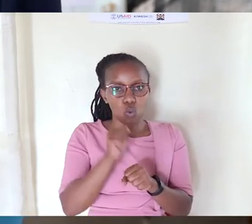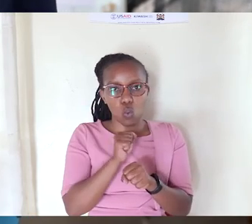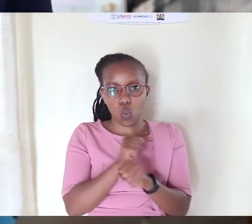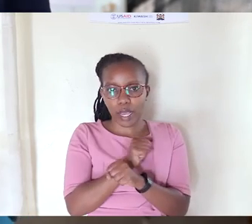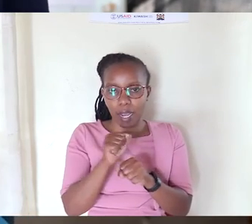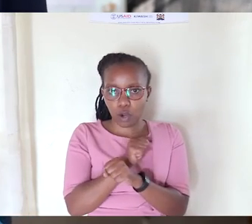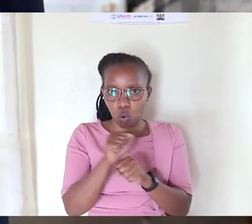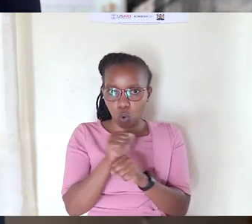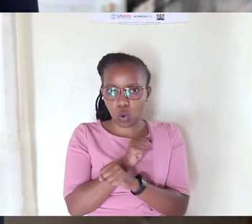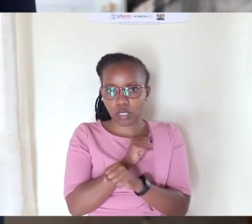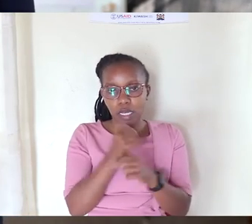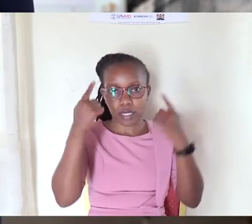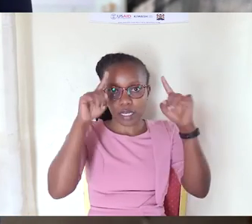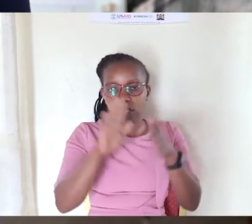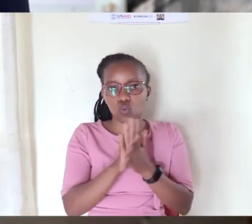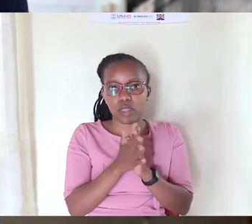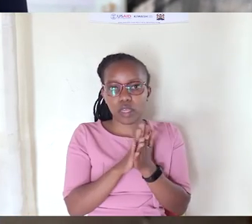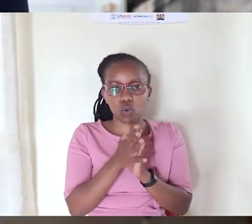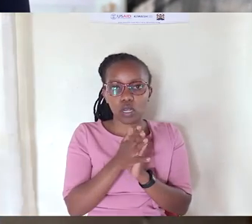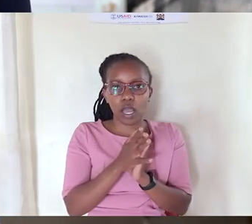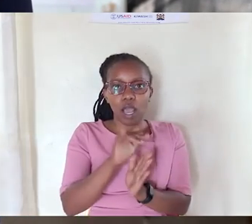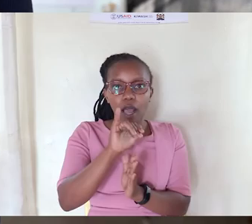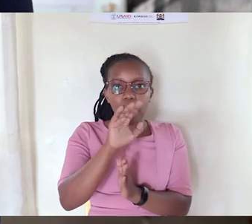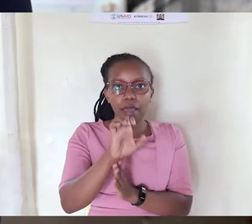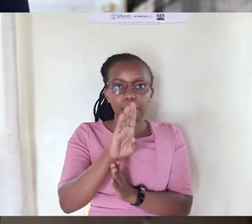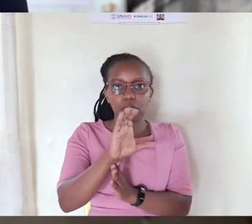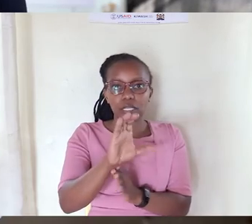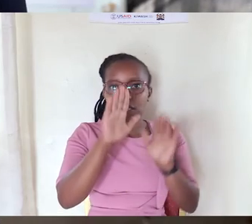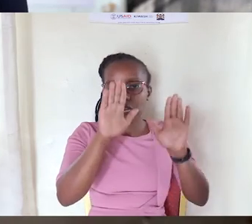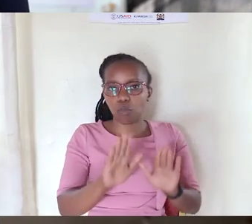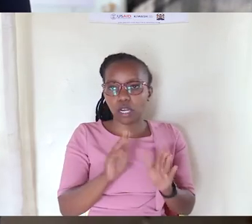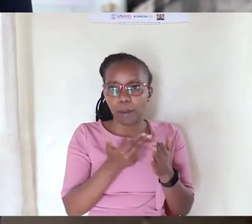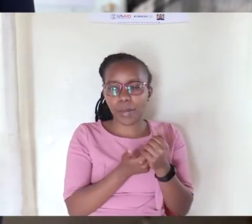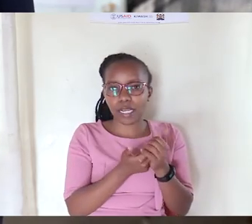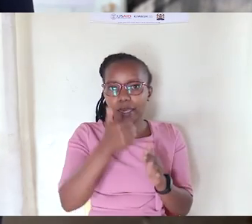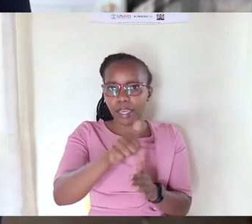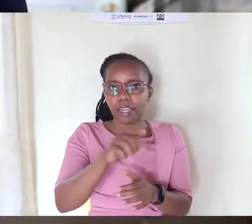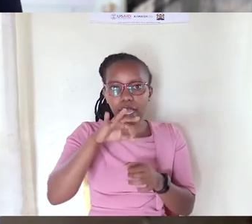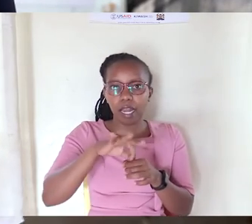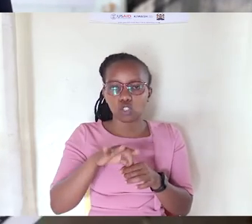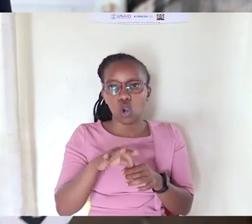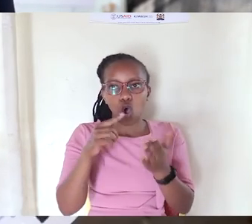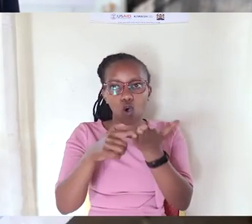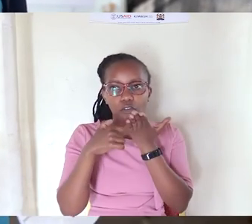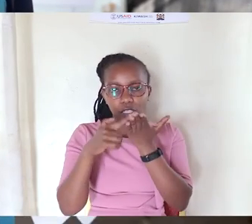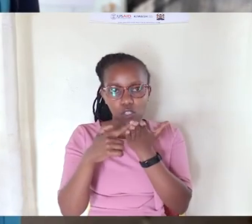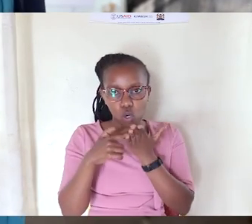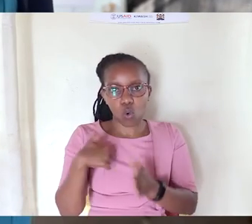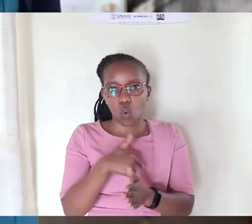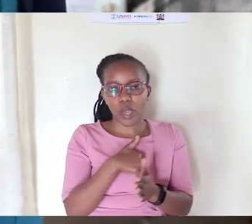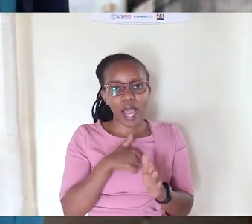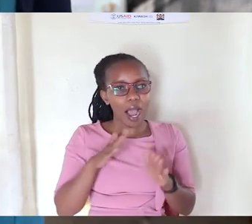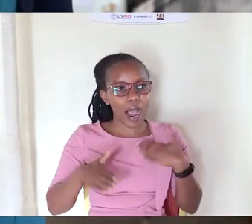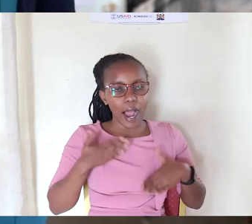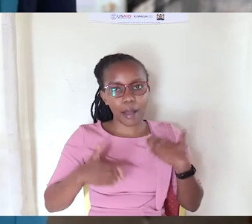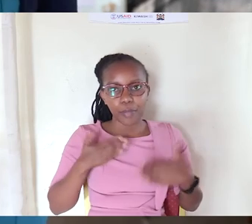without the IBC. You're a critical stakeholder in any election conversation. So we are really happy that you could